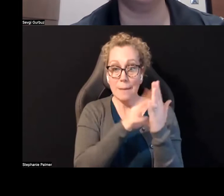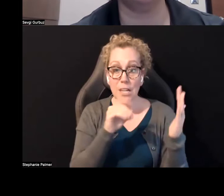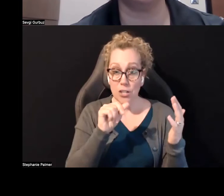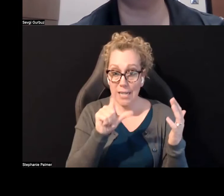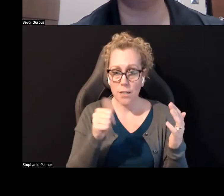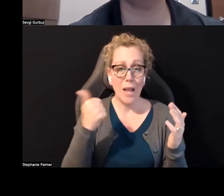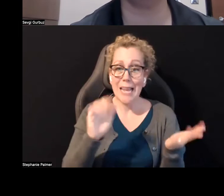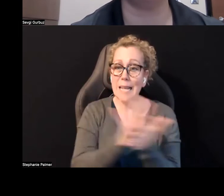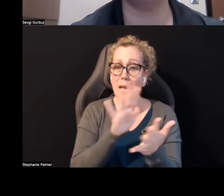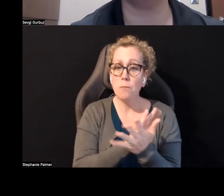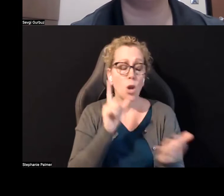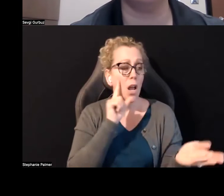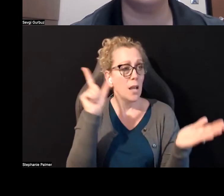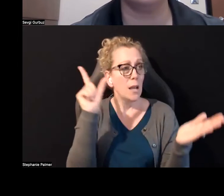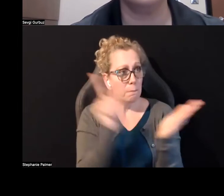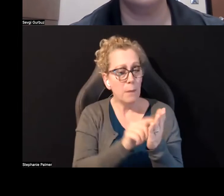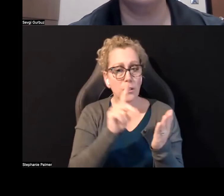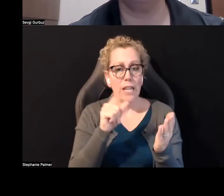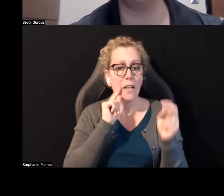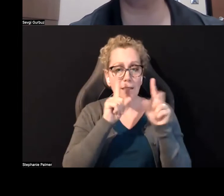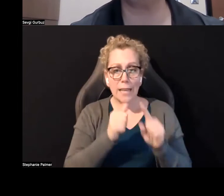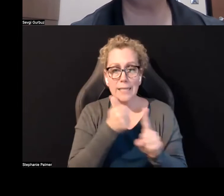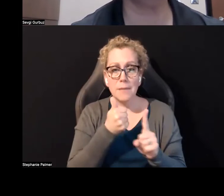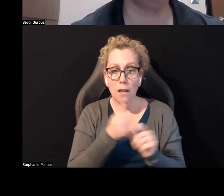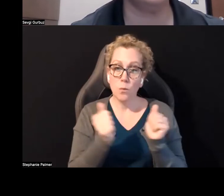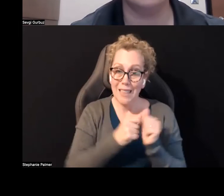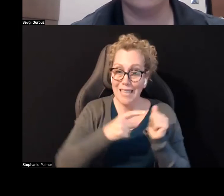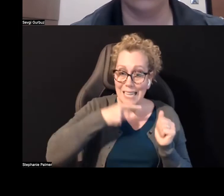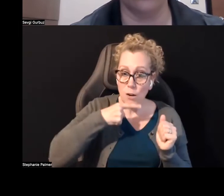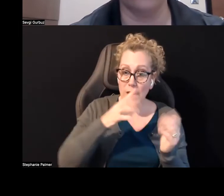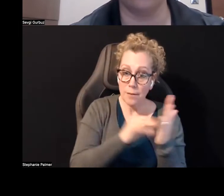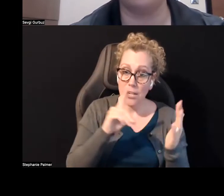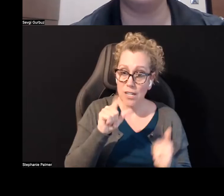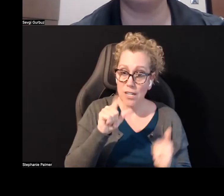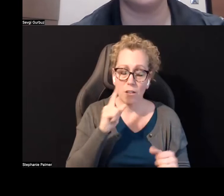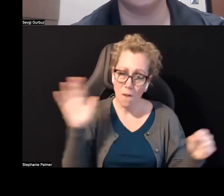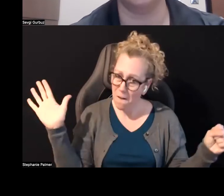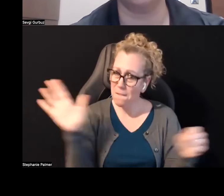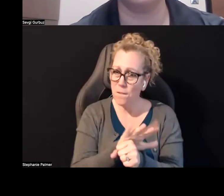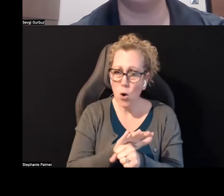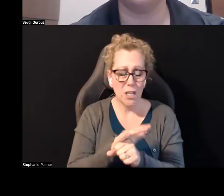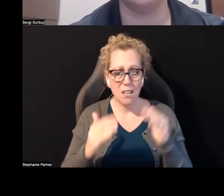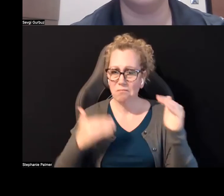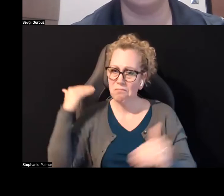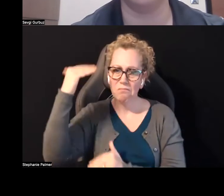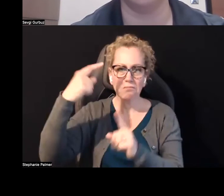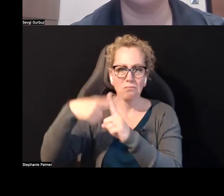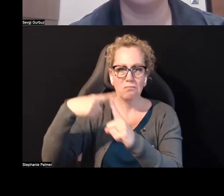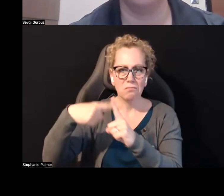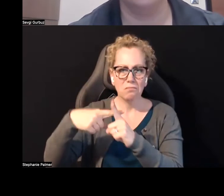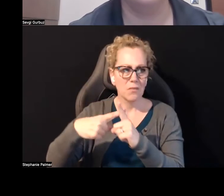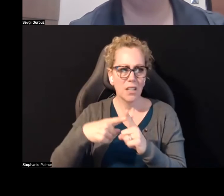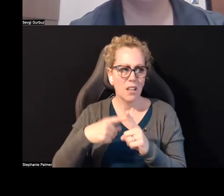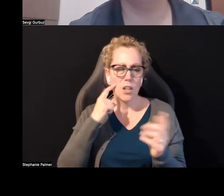publishes data where they've tested it on themselves, they're completely over optimistic in terms of how well they're able to